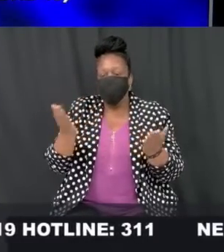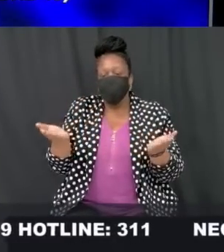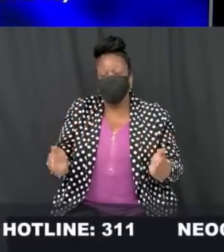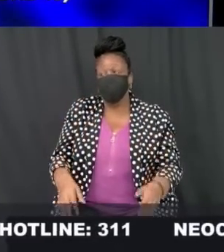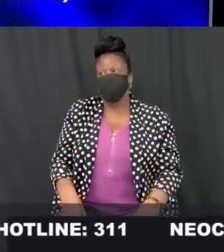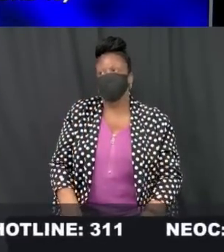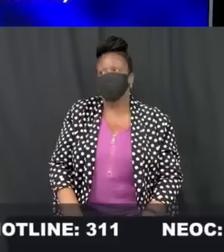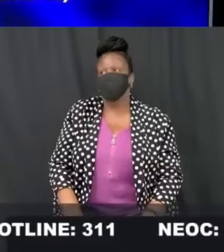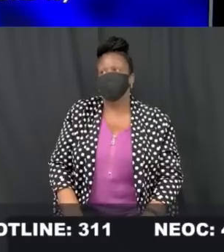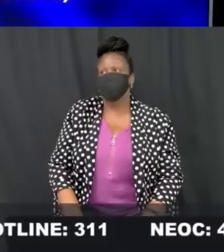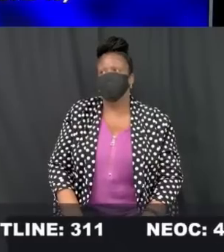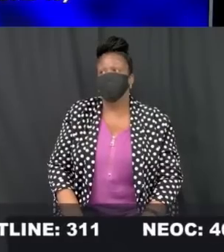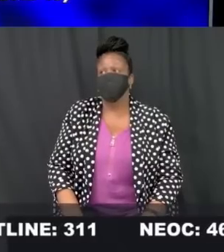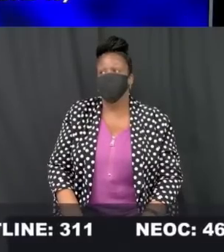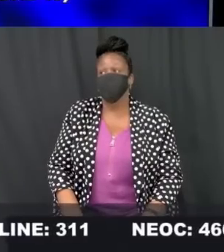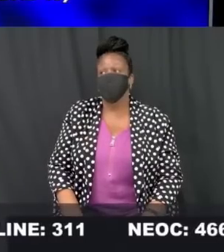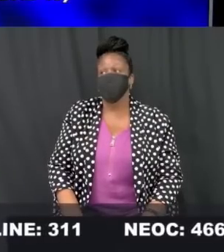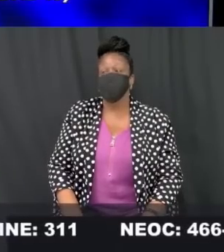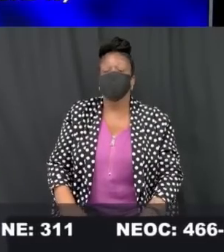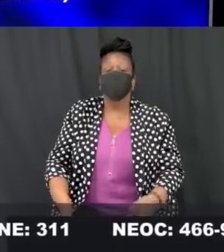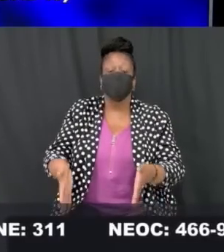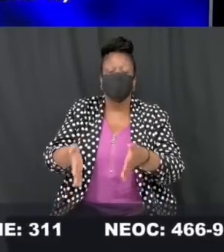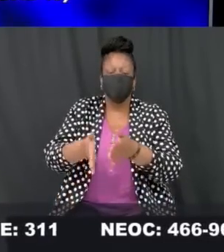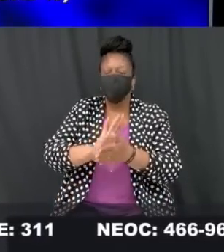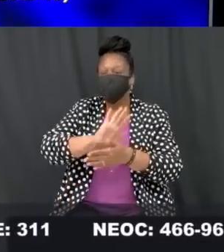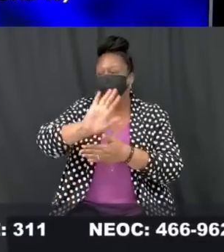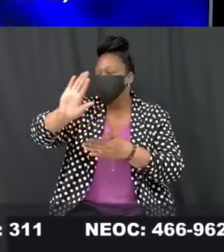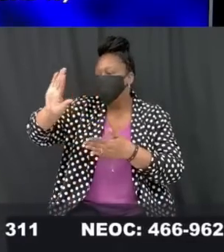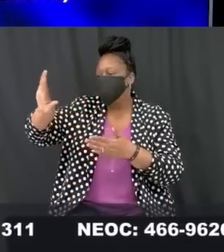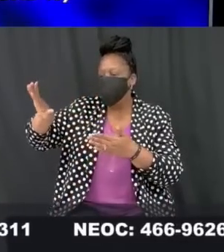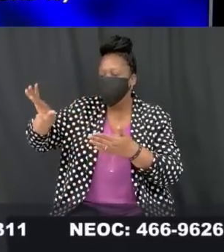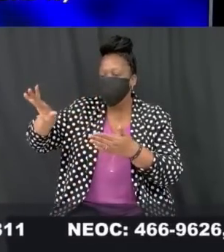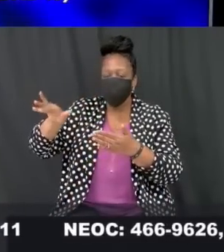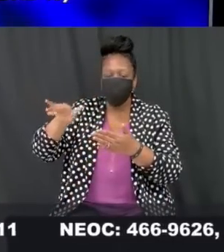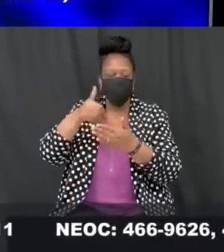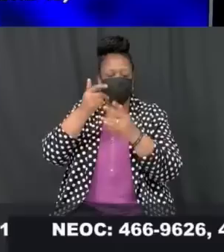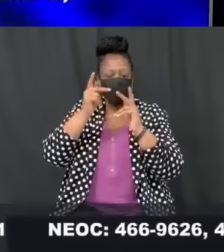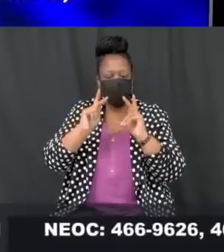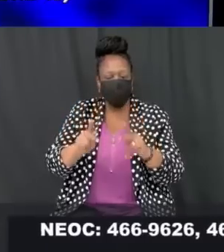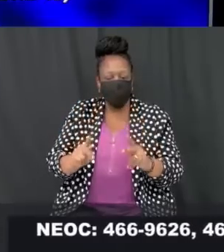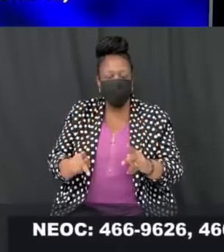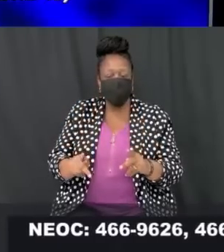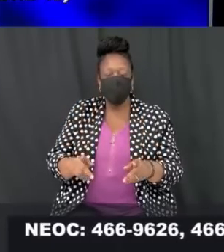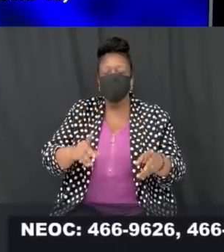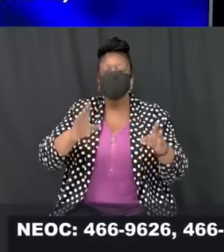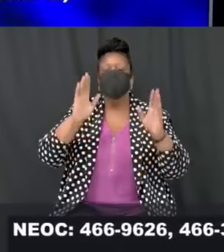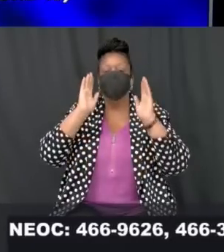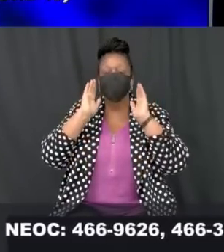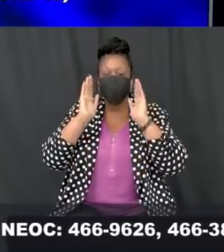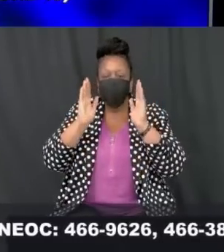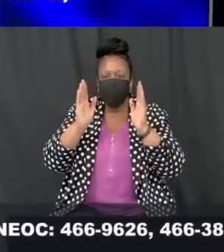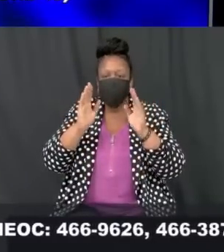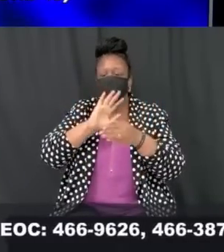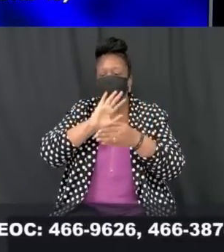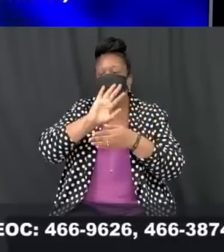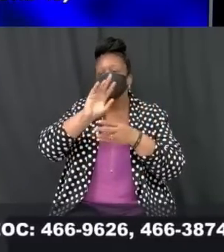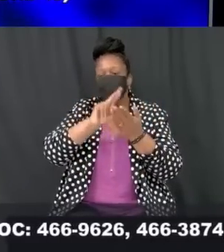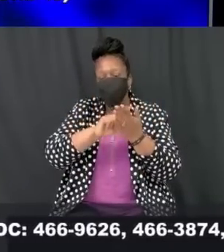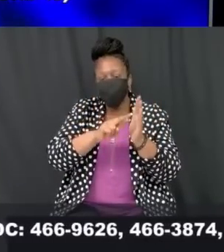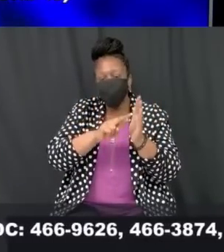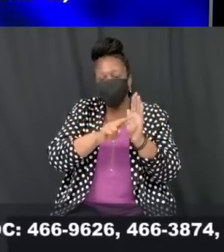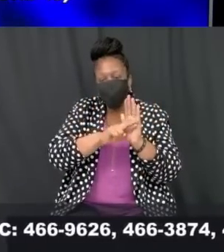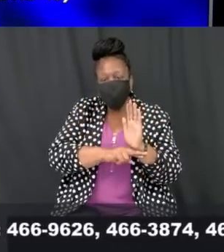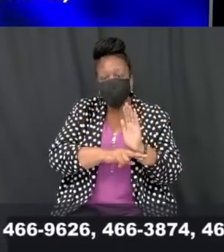Again, I want to ask everyone to continue to exercise the protocols. As the CMO said, we are